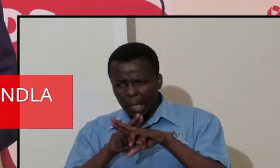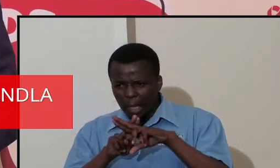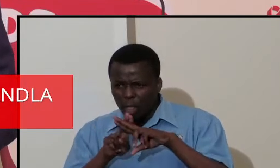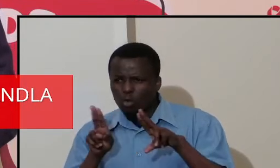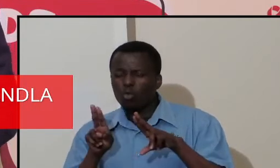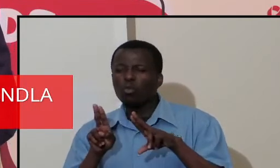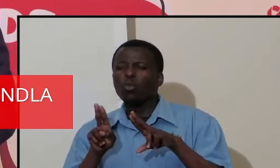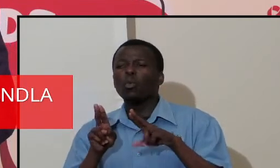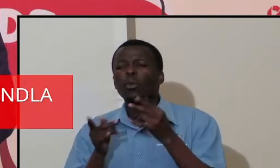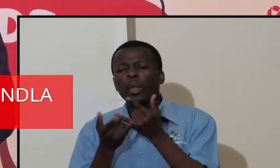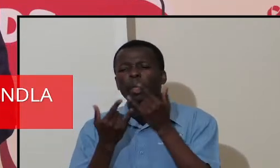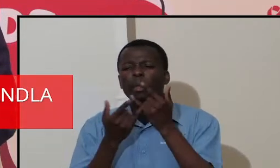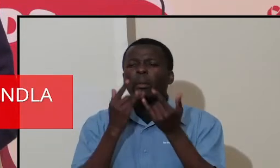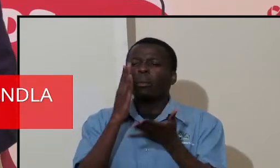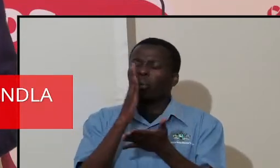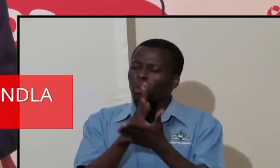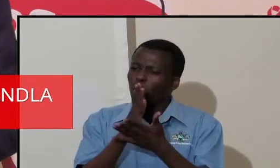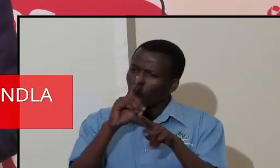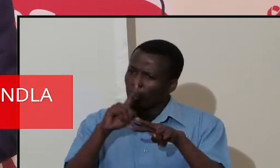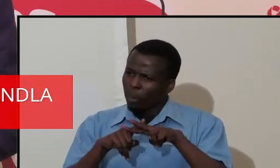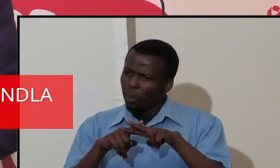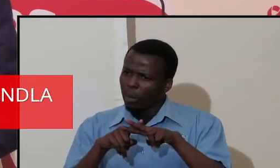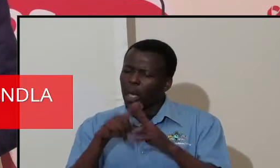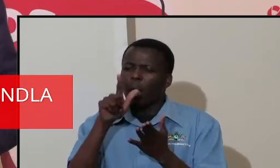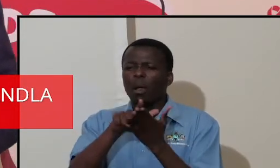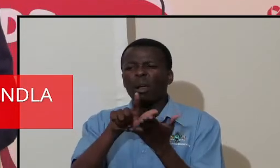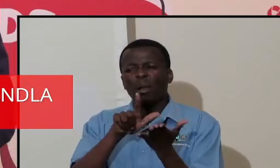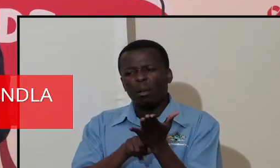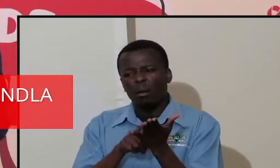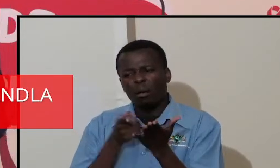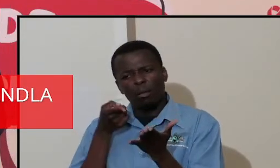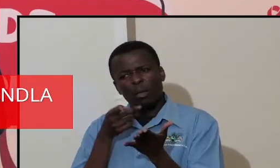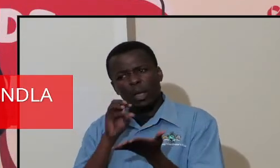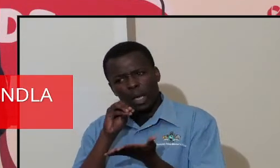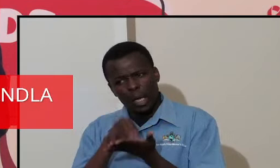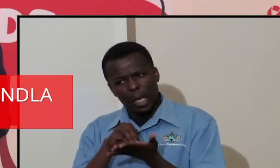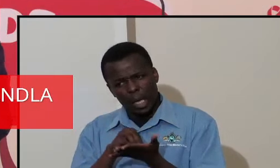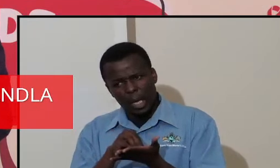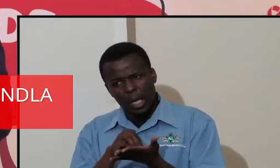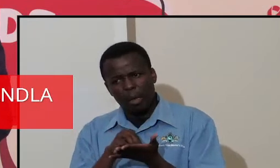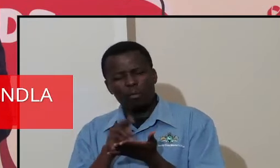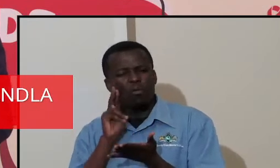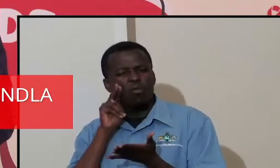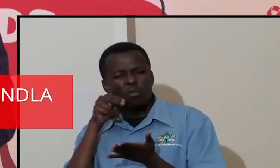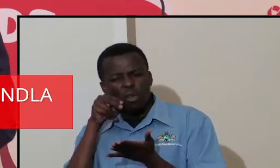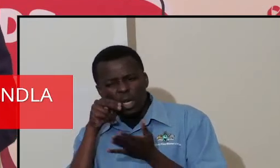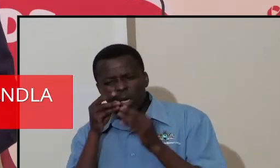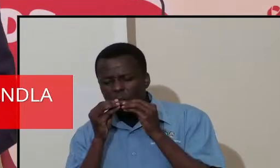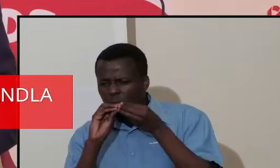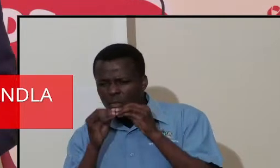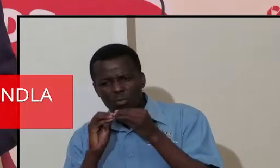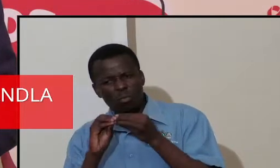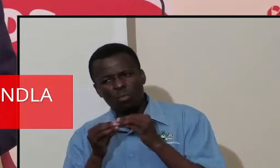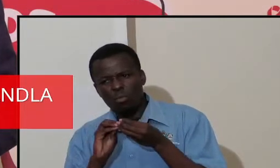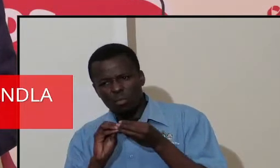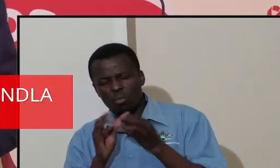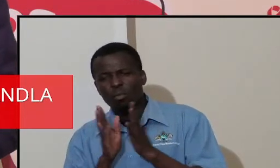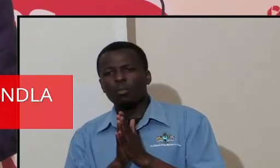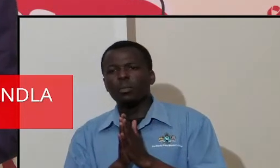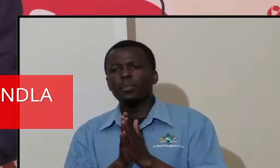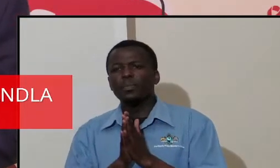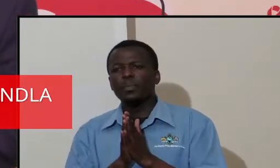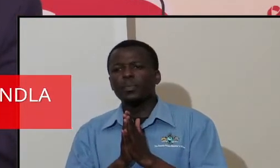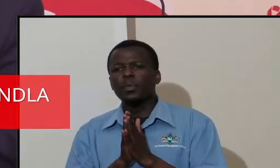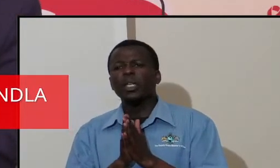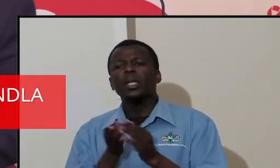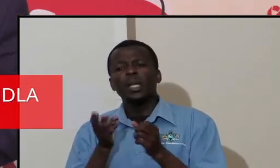in ending AIDS. These laws and policies, Honorable Minister, need to be dismantled. The